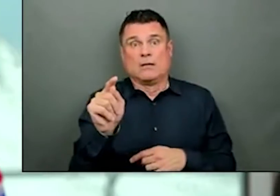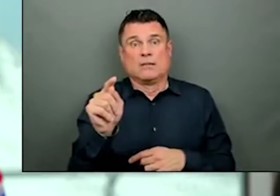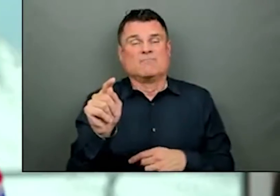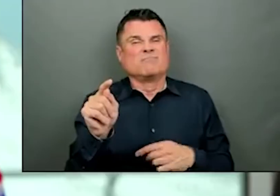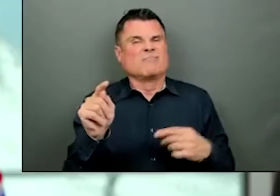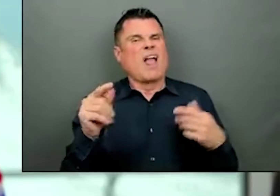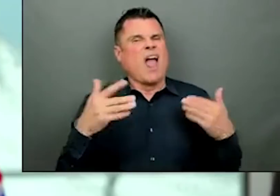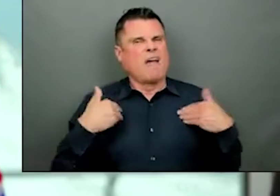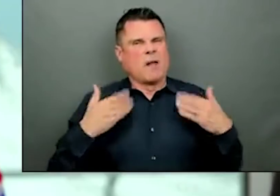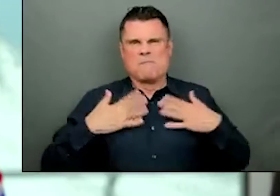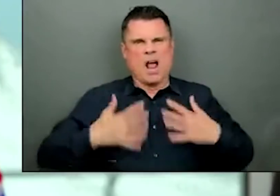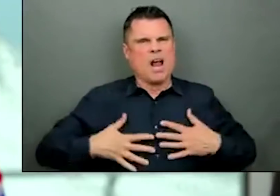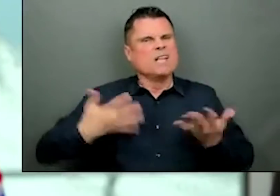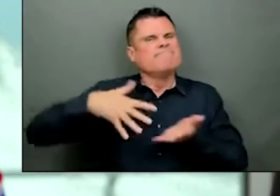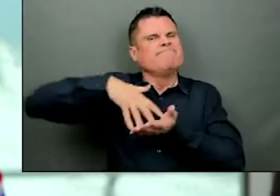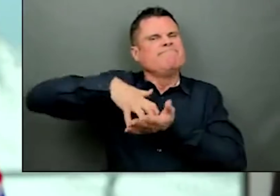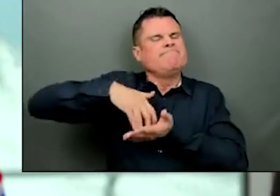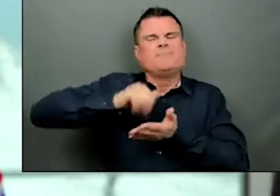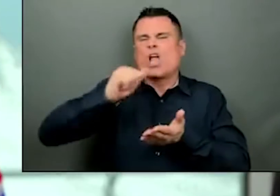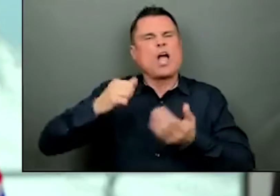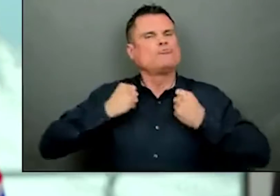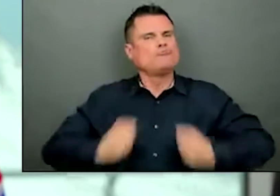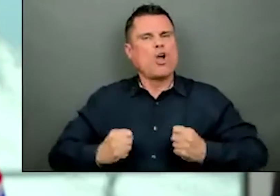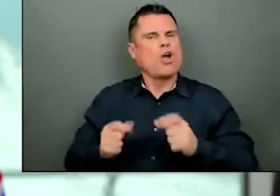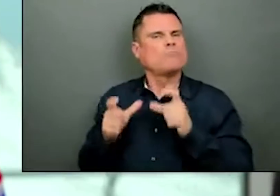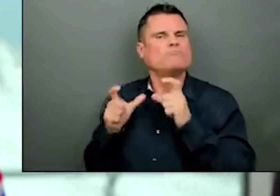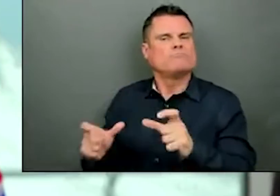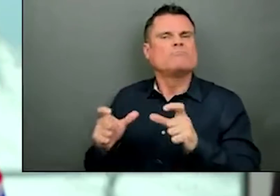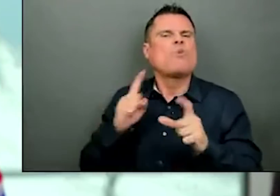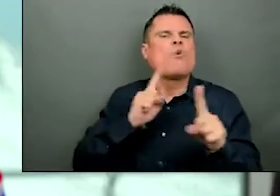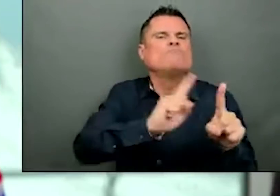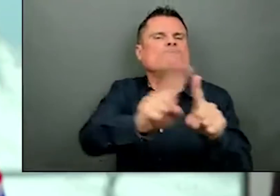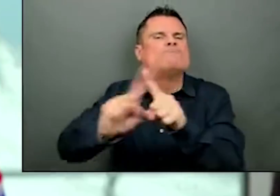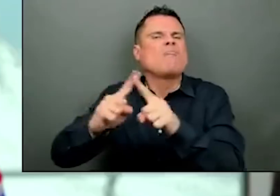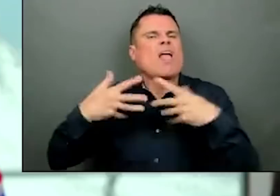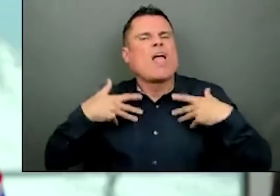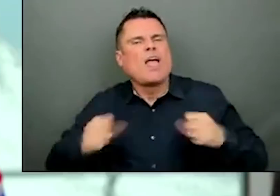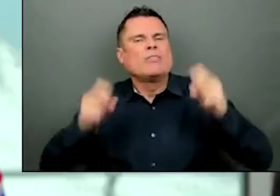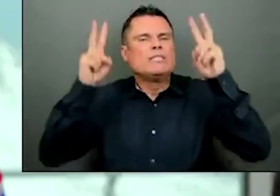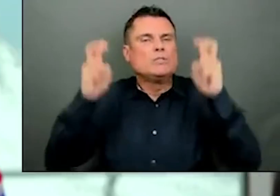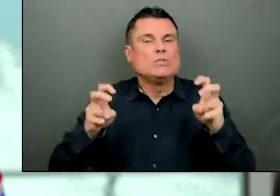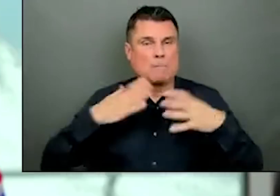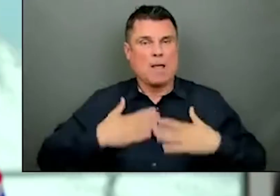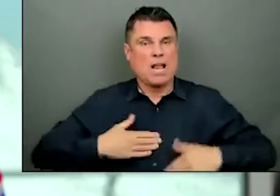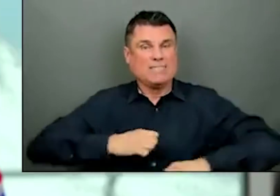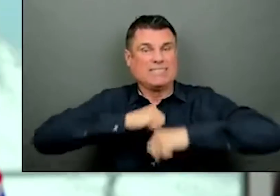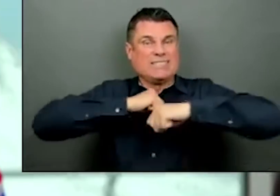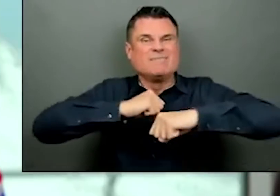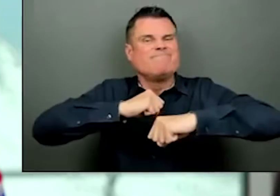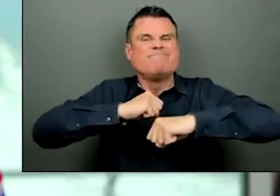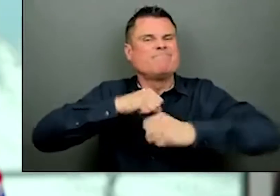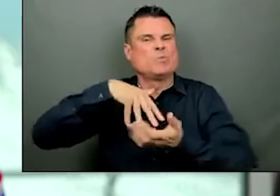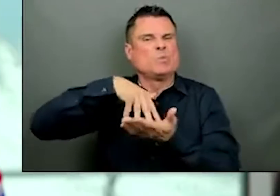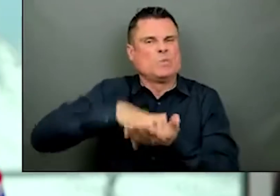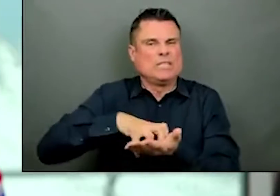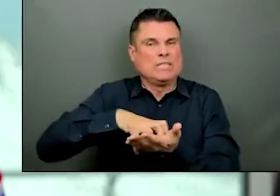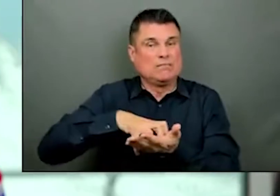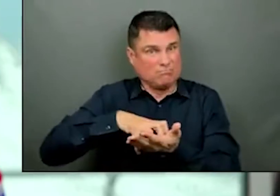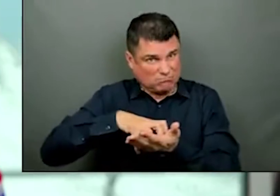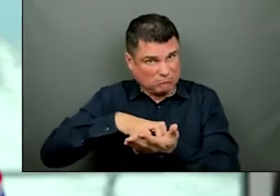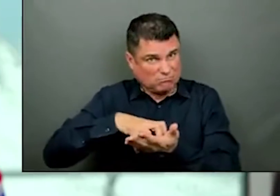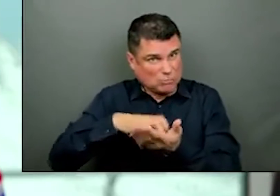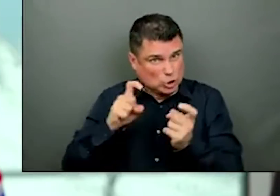by COVID as well. And it's very less likely, much, much less likely to have anything to do with the vaccine.